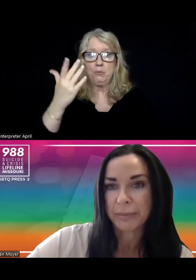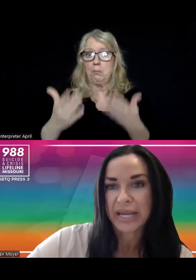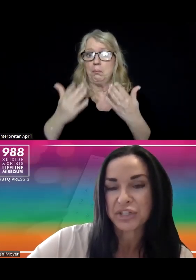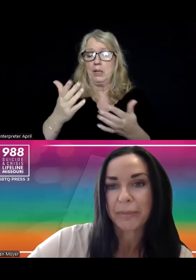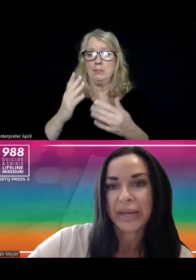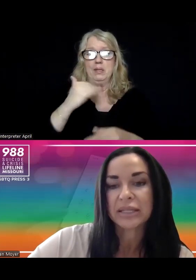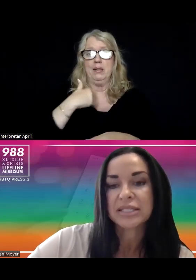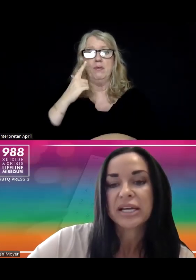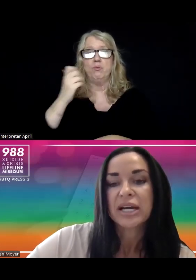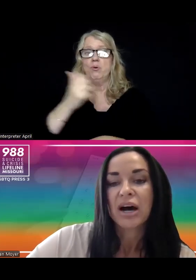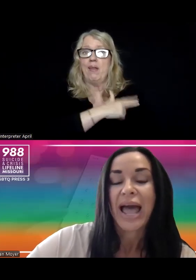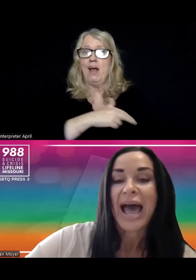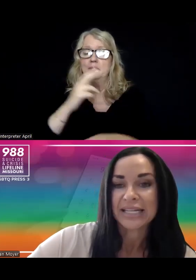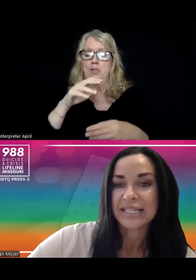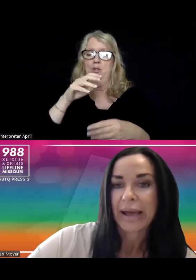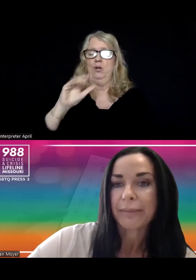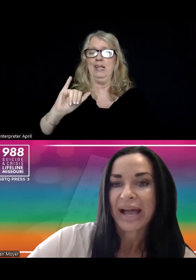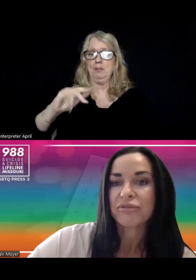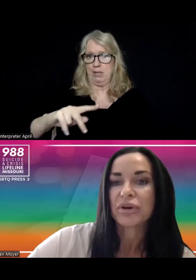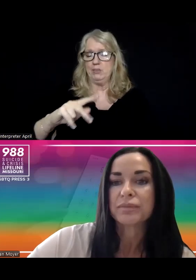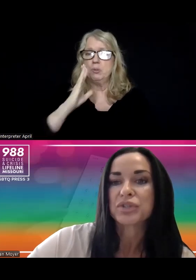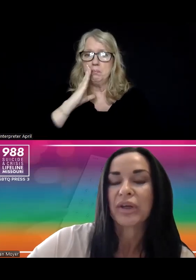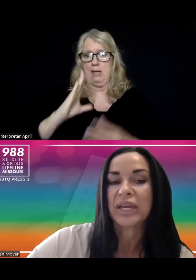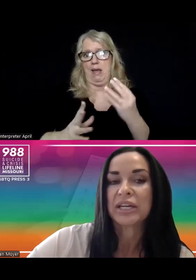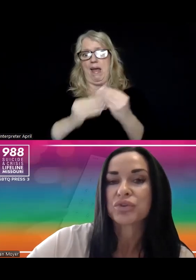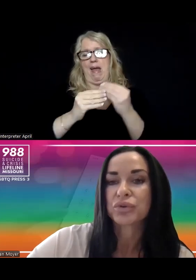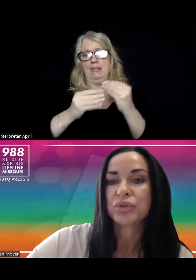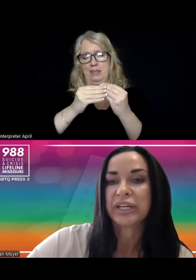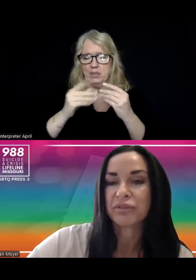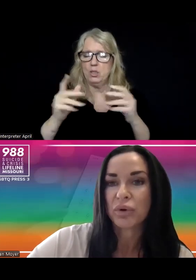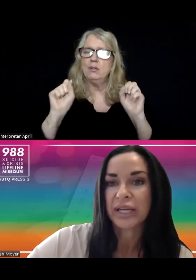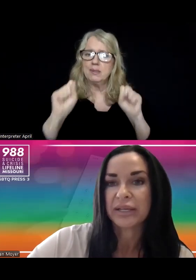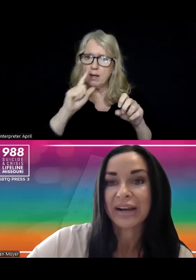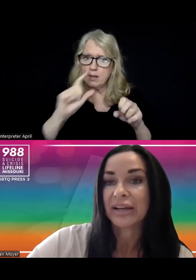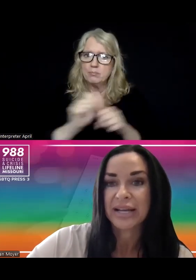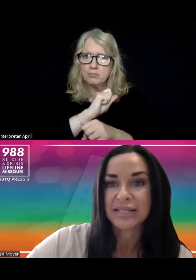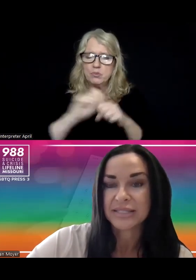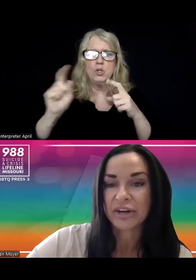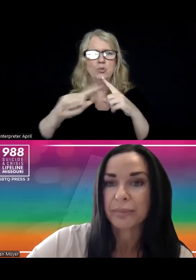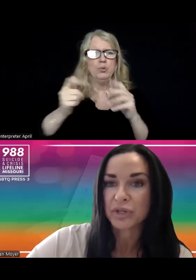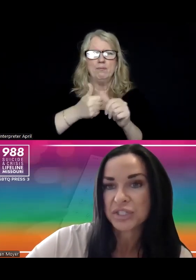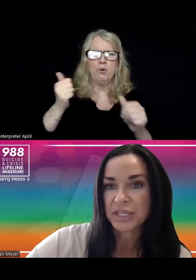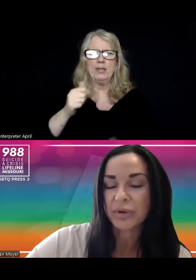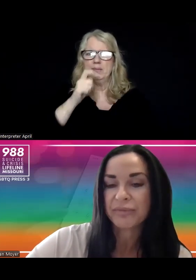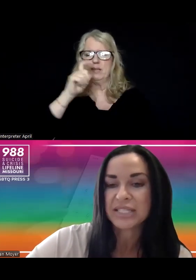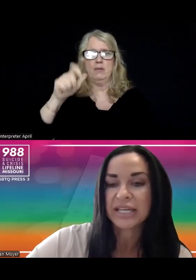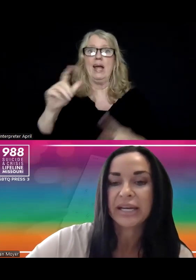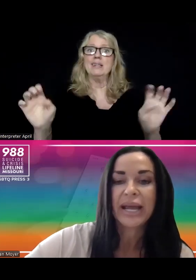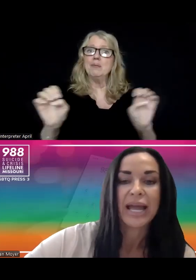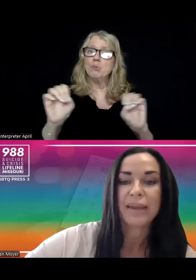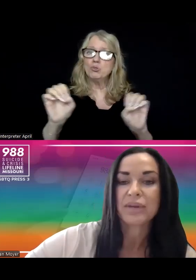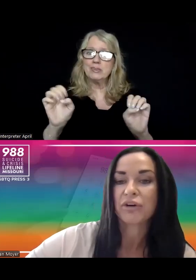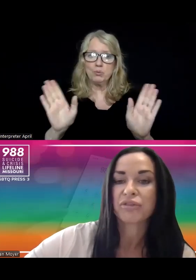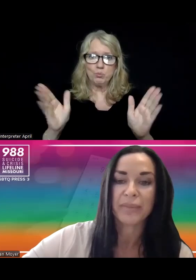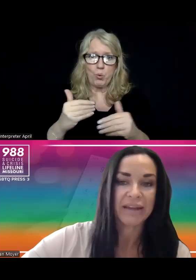hospital inpatient beds added to that platform so that we can truly avoid that unnecessary emergency room visit